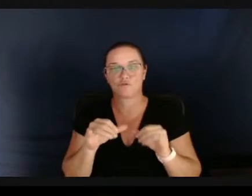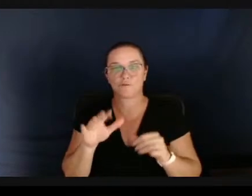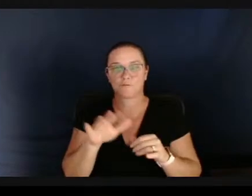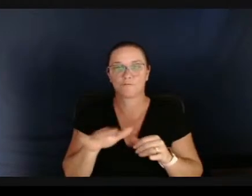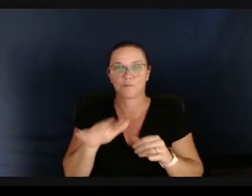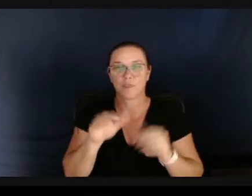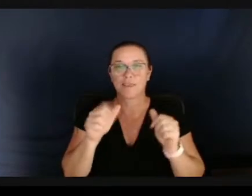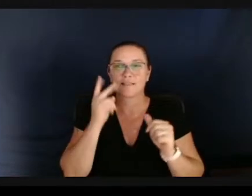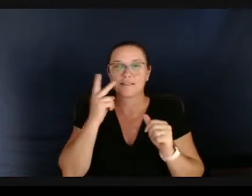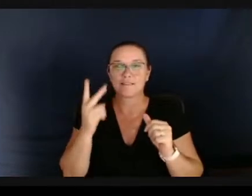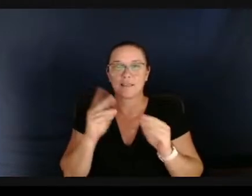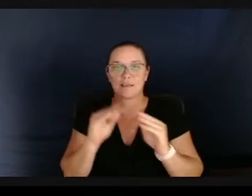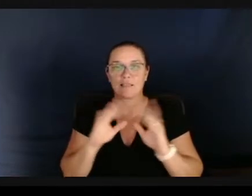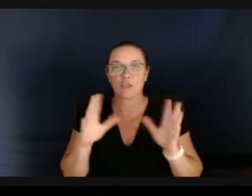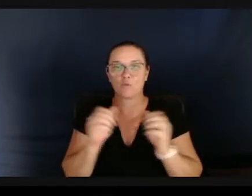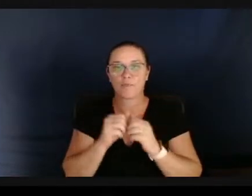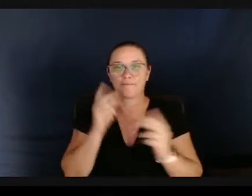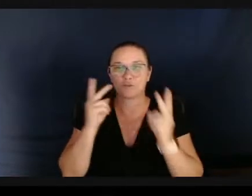visually pretty clearly too.